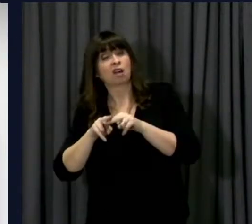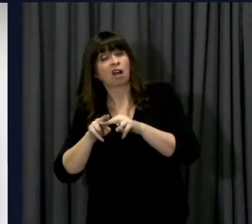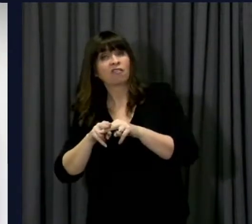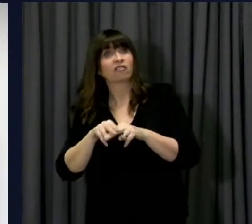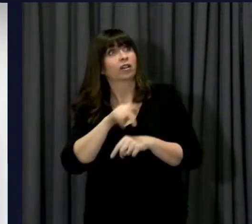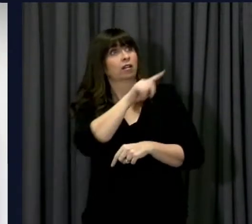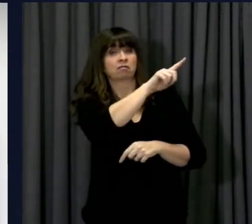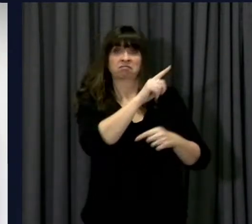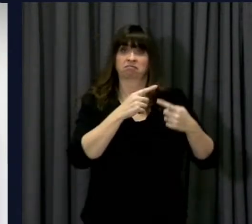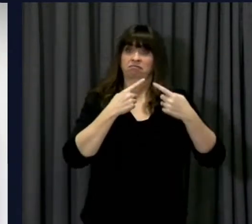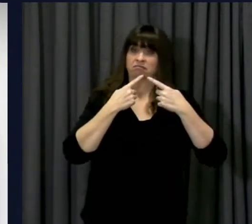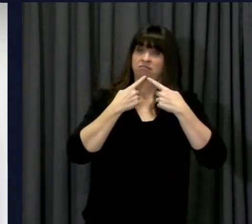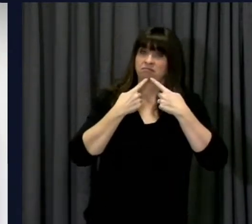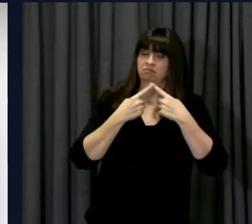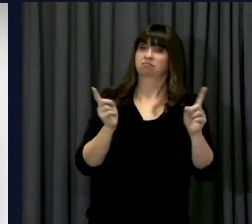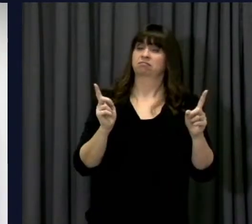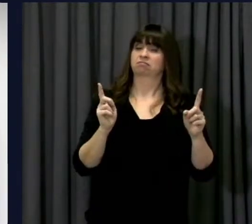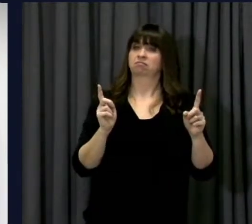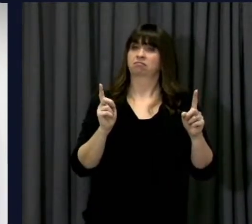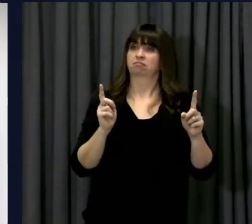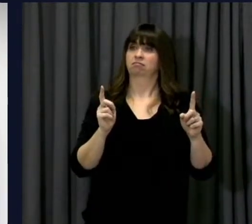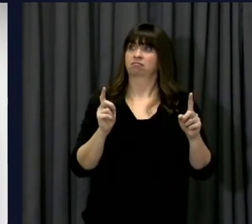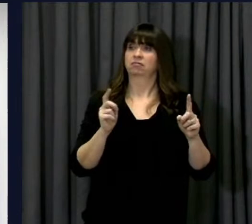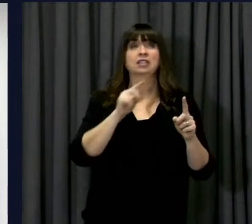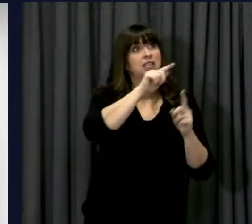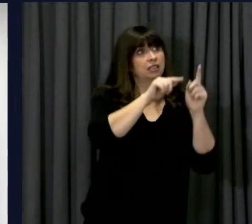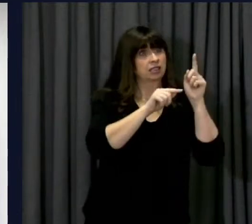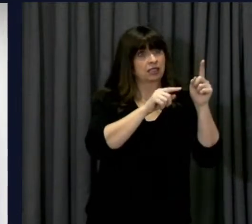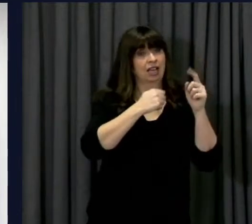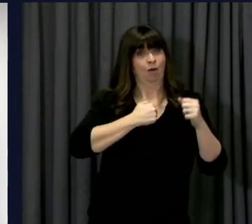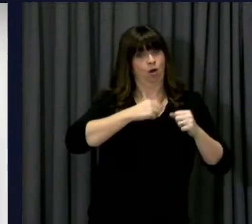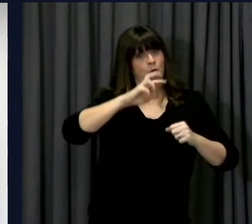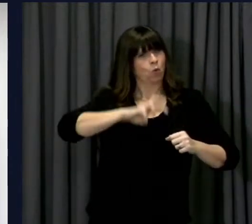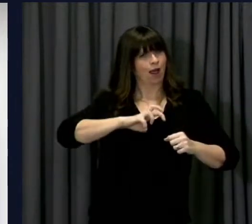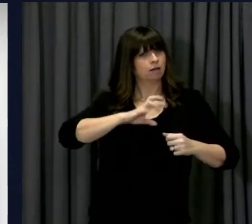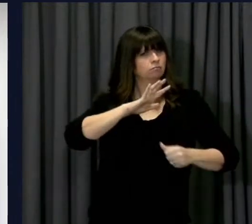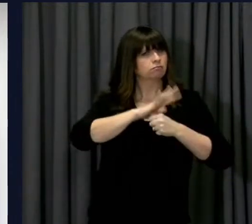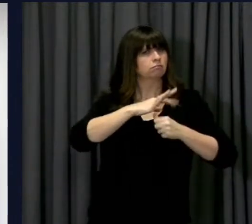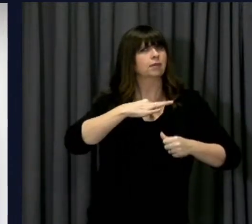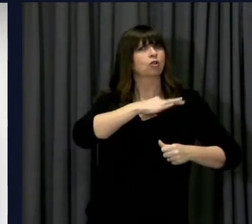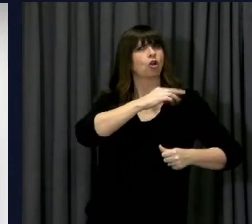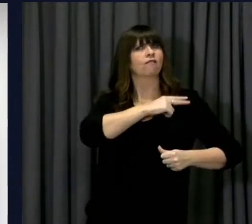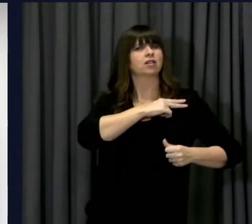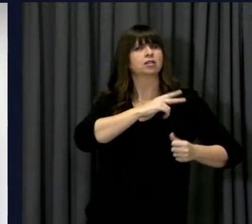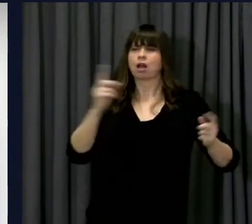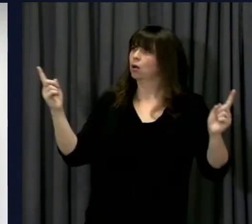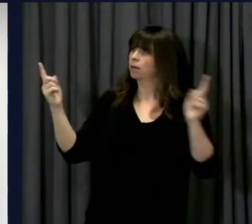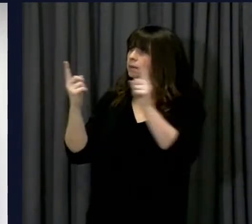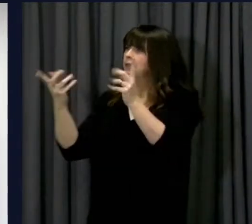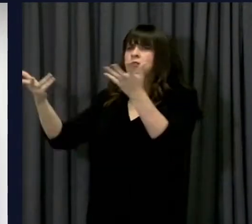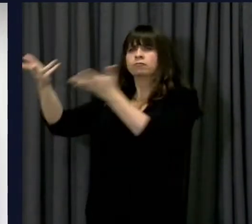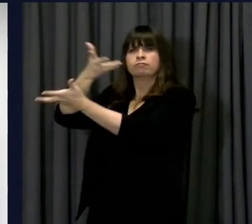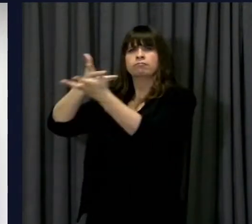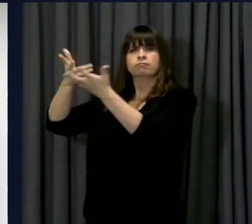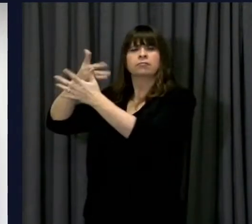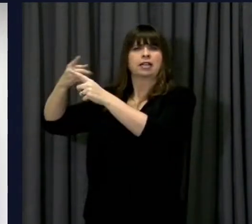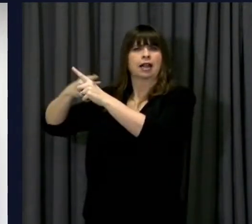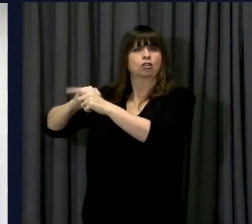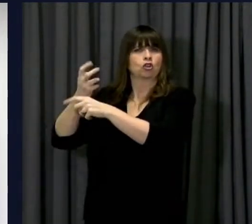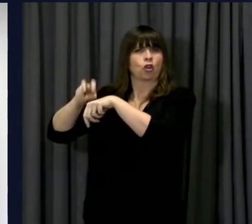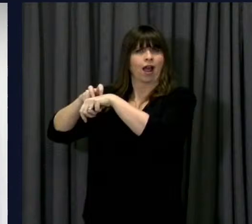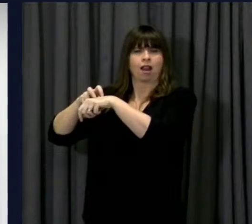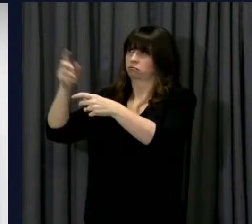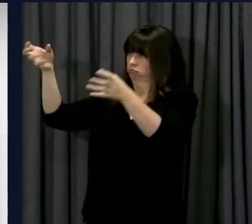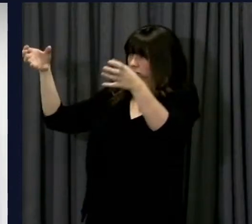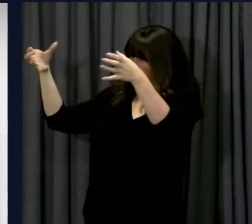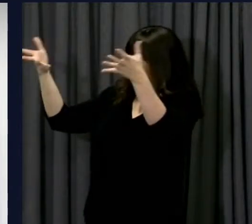the Chief Medical Officer Department takes part in UK-wide conversations to make sure we still have the right policy, the right framing of how we protect people as they